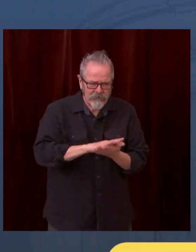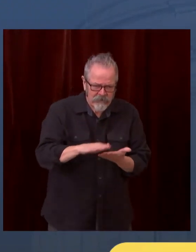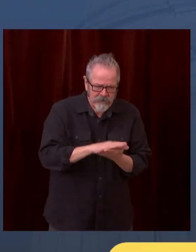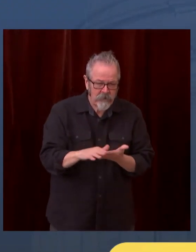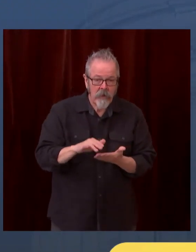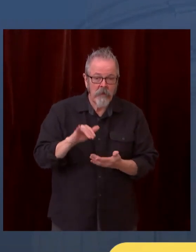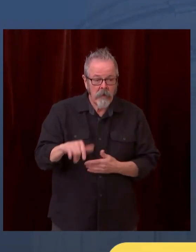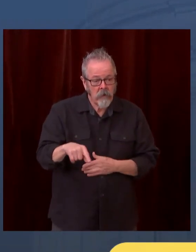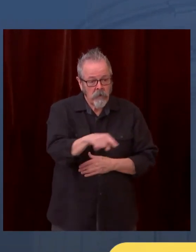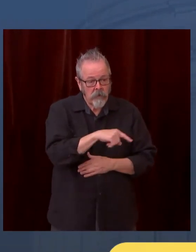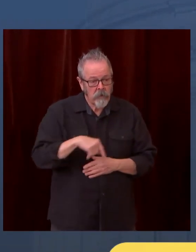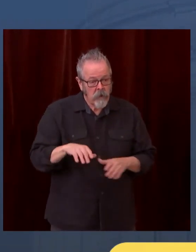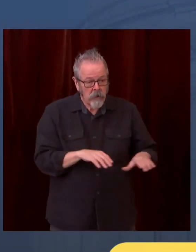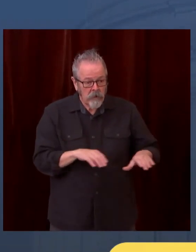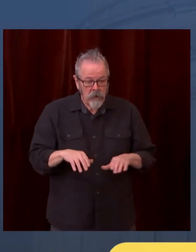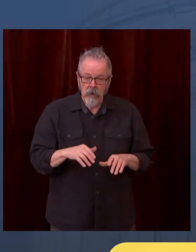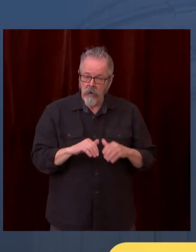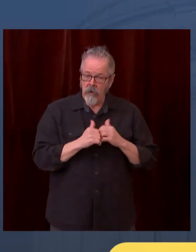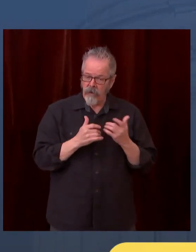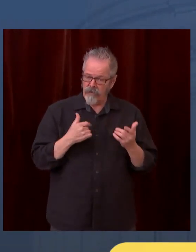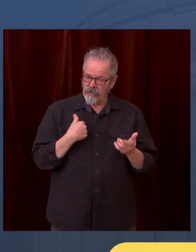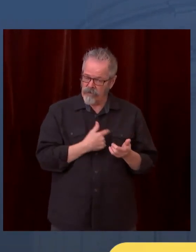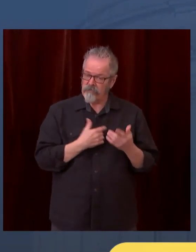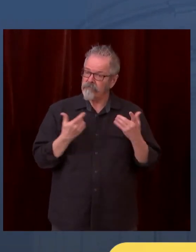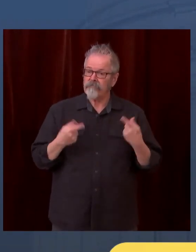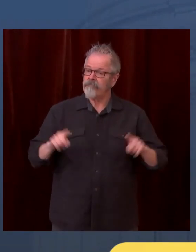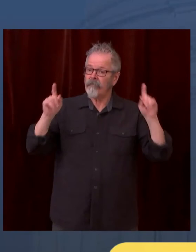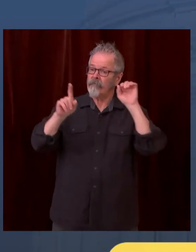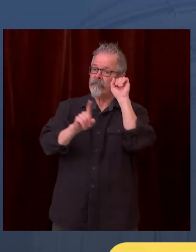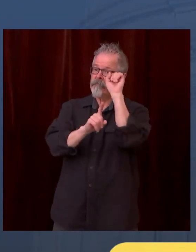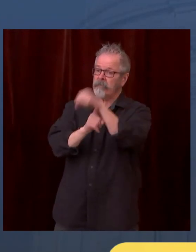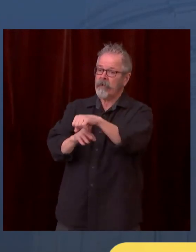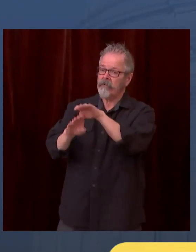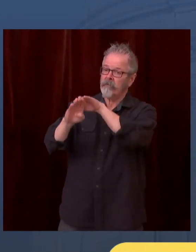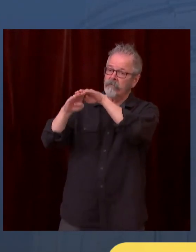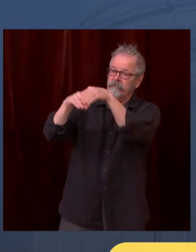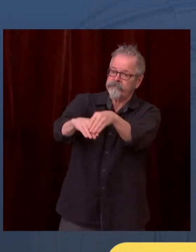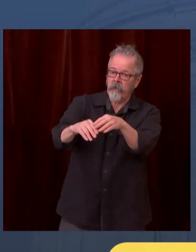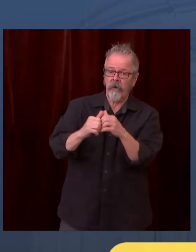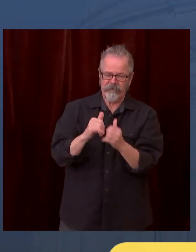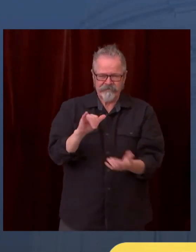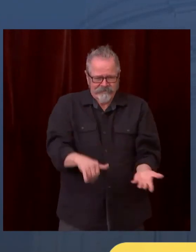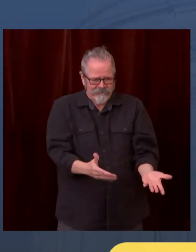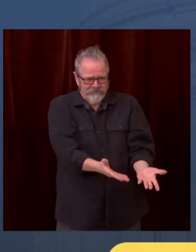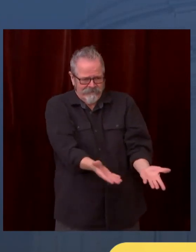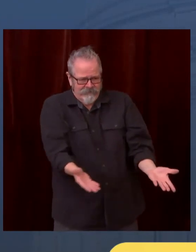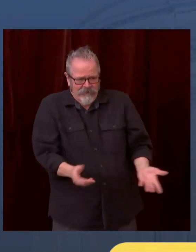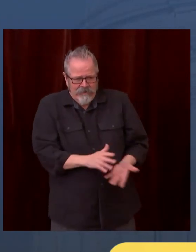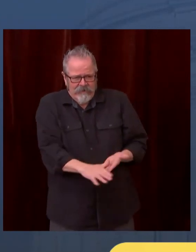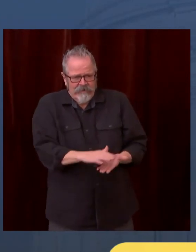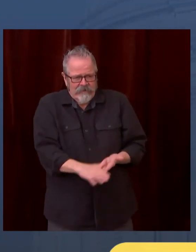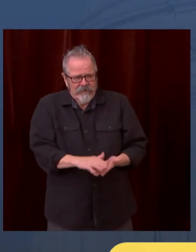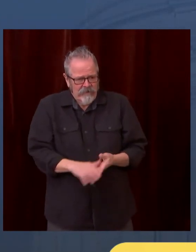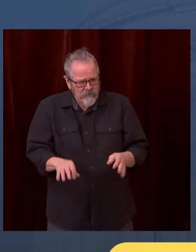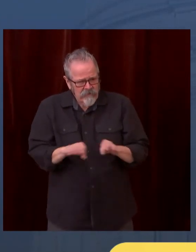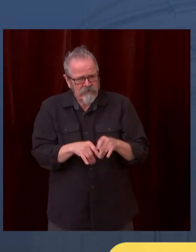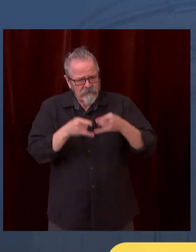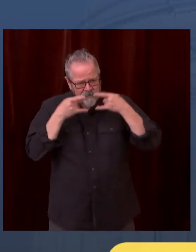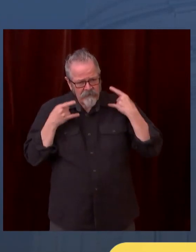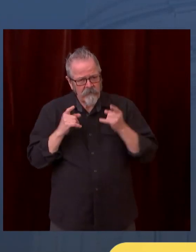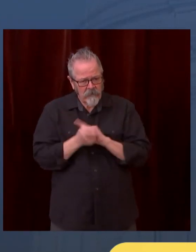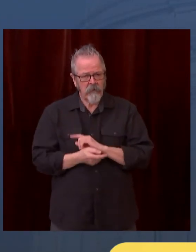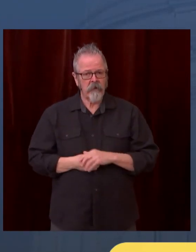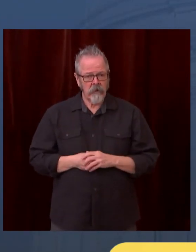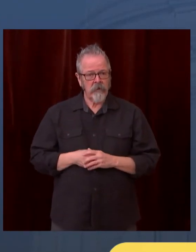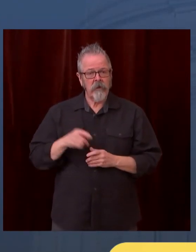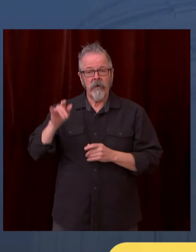the variants so that they don't cause huge spikes. So I really do want to use this opportunity to